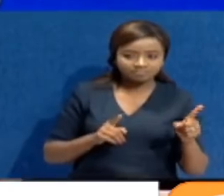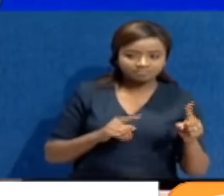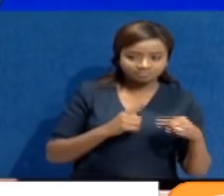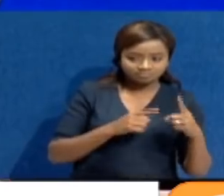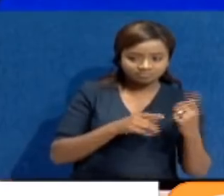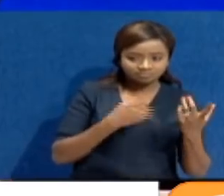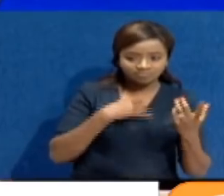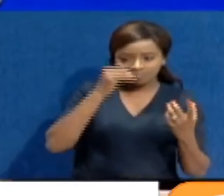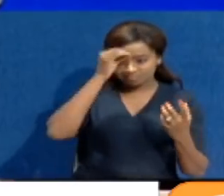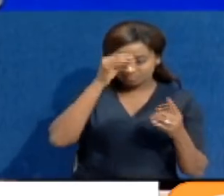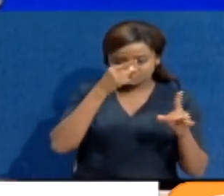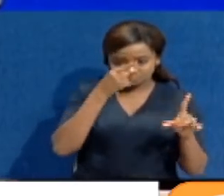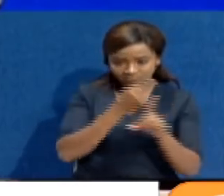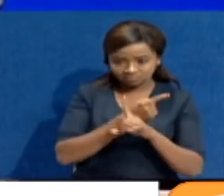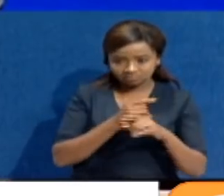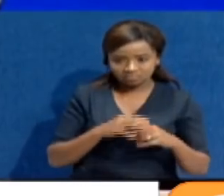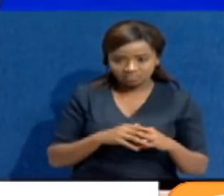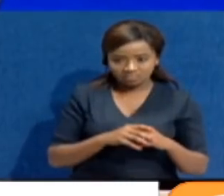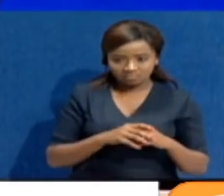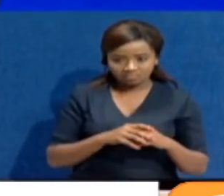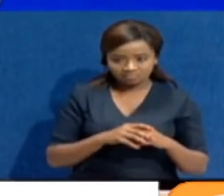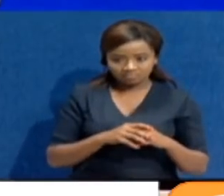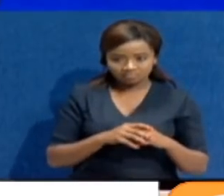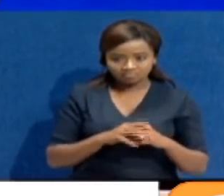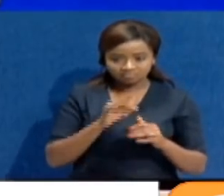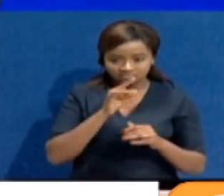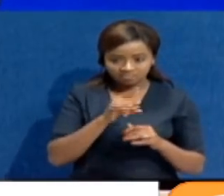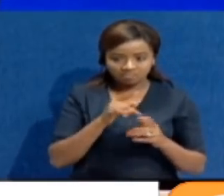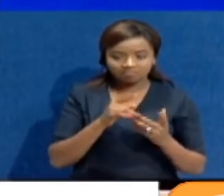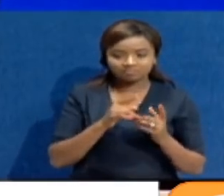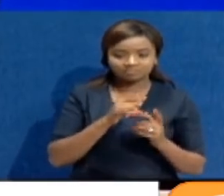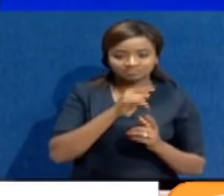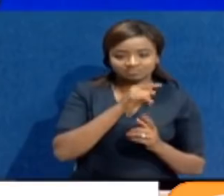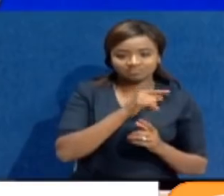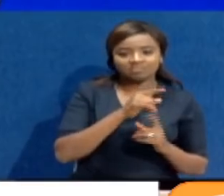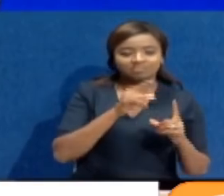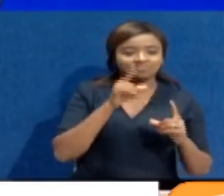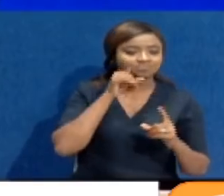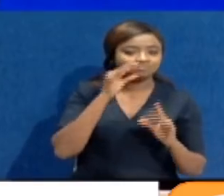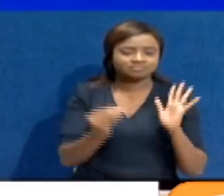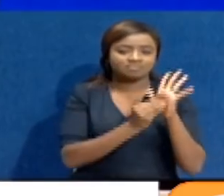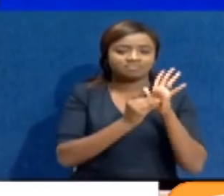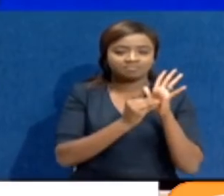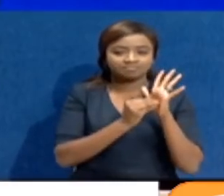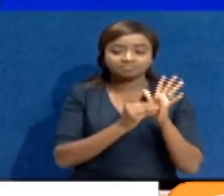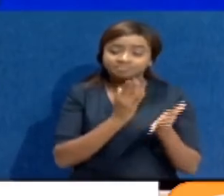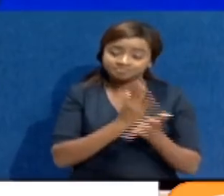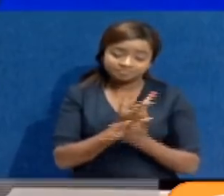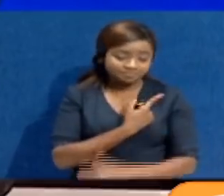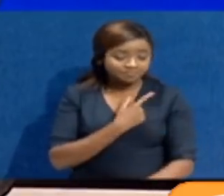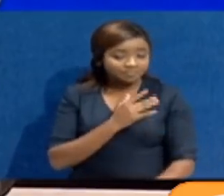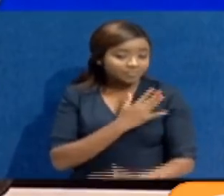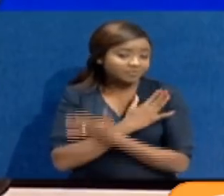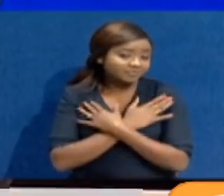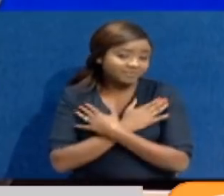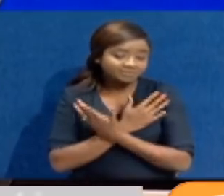held a slightly different view. So in that struggle, that's when he did that tweet. So we are friends. We remain very